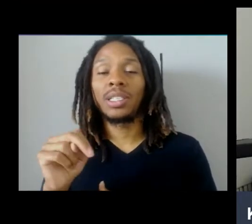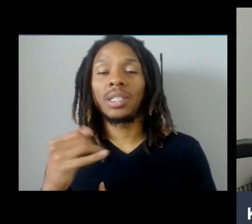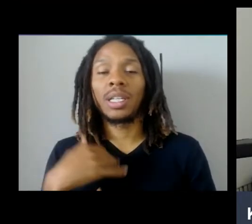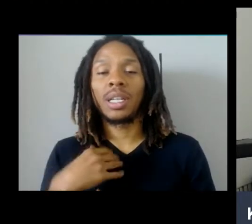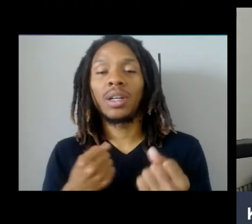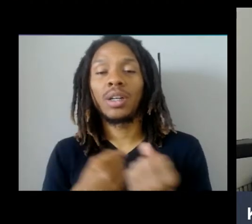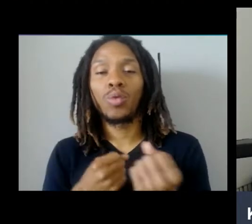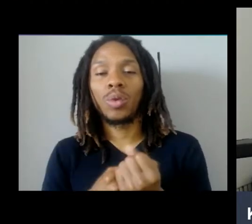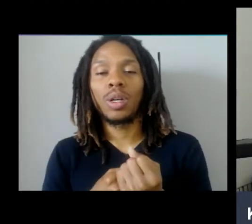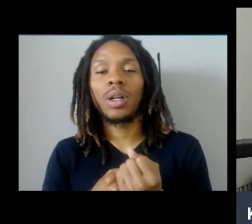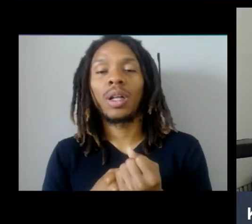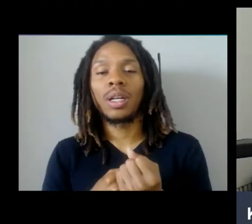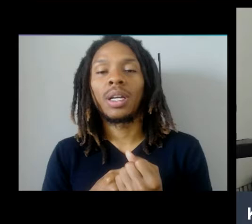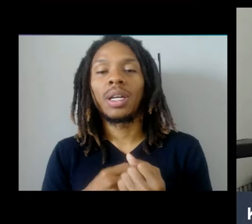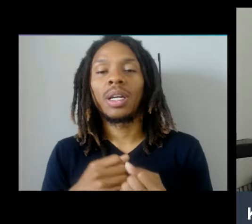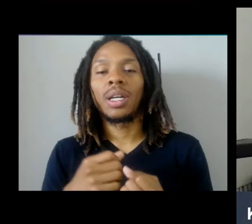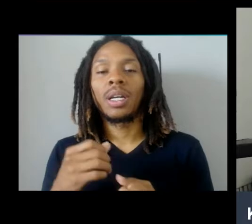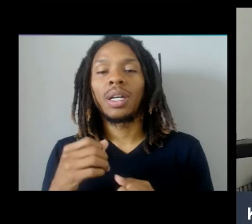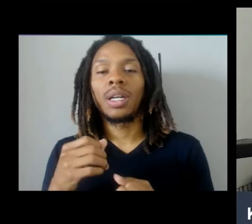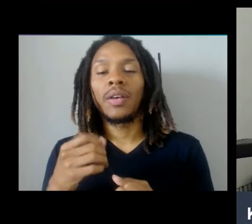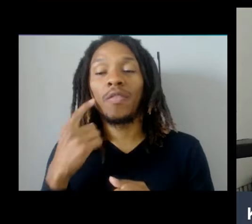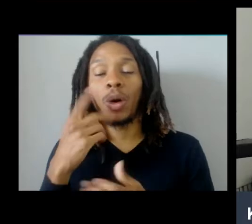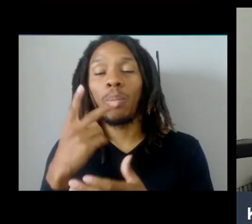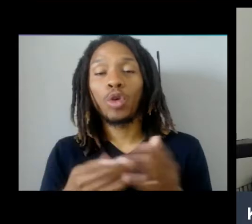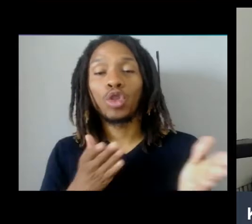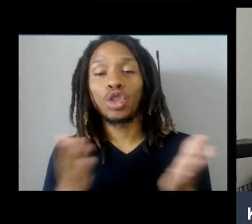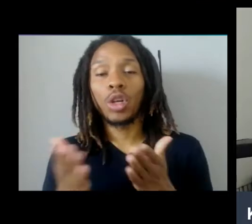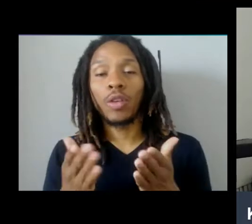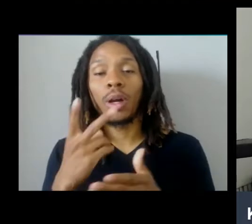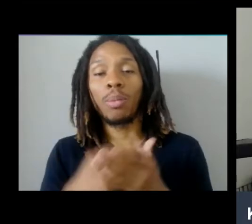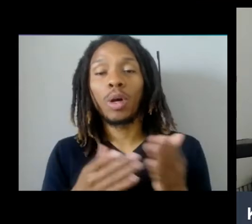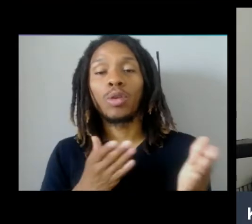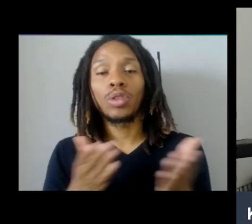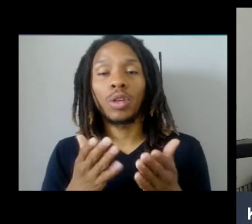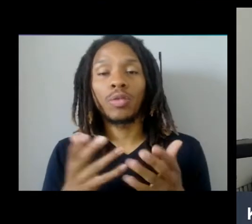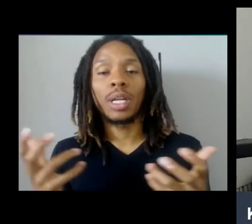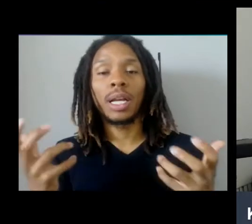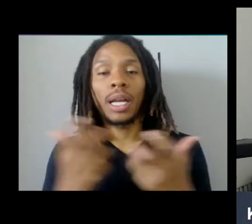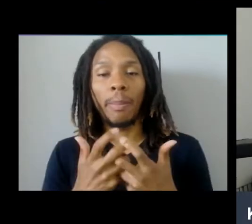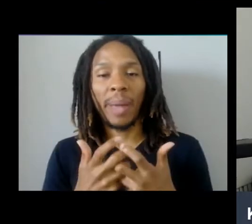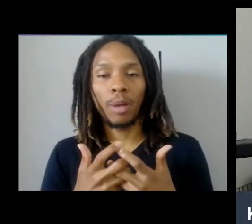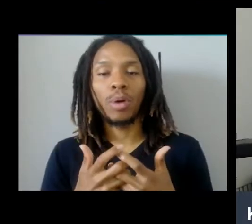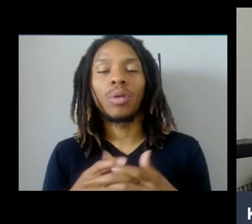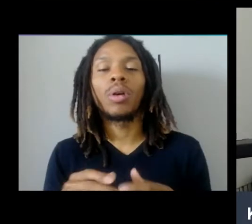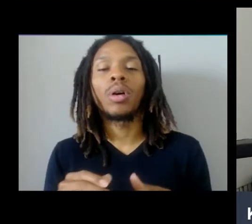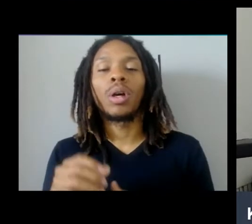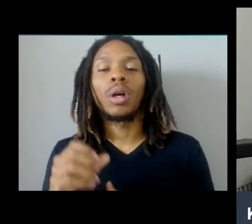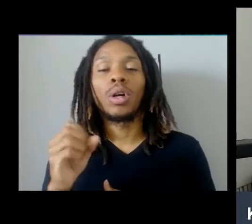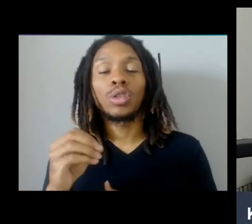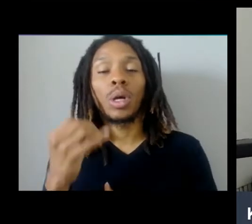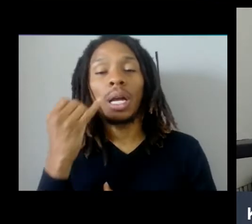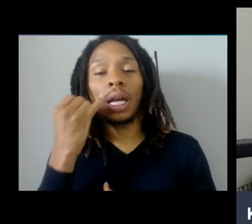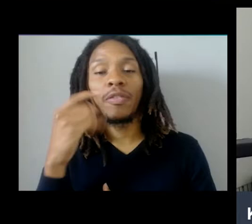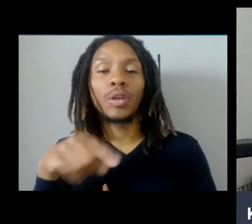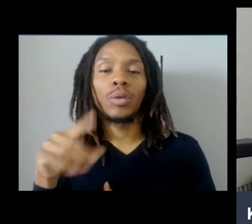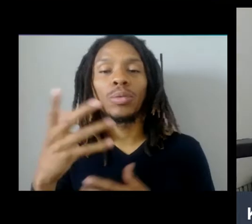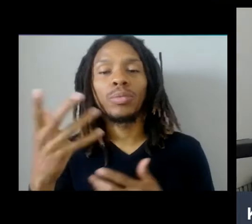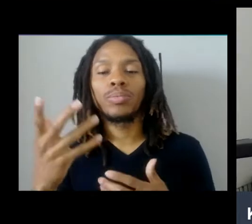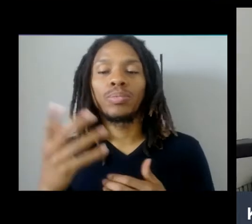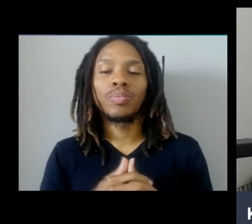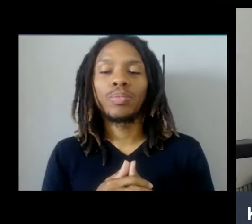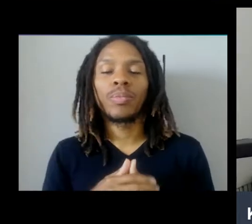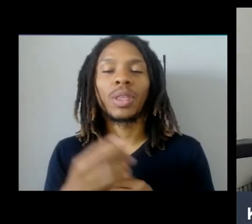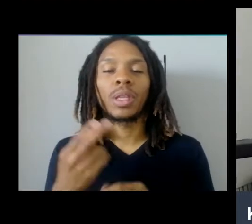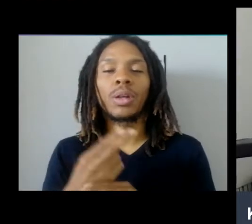JSON for both services. Both services are Redis compatible, as I say. And so if you are, let's say, using something